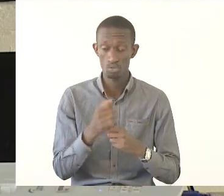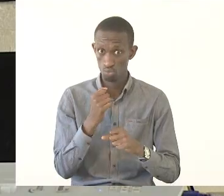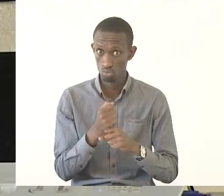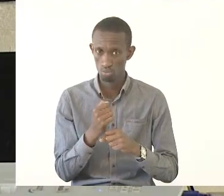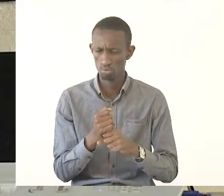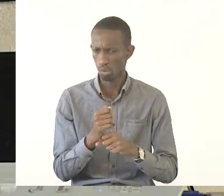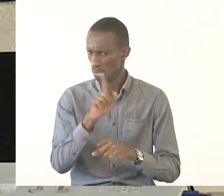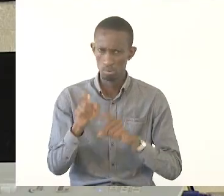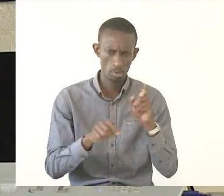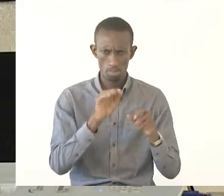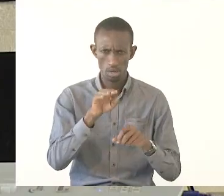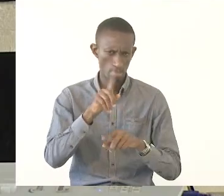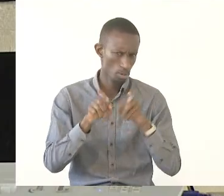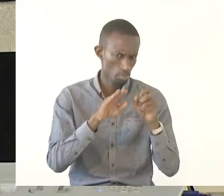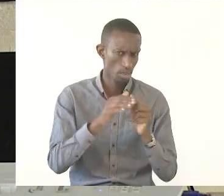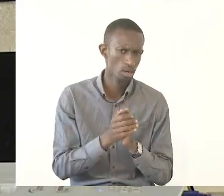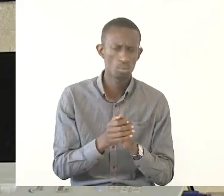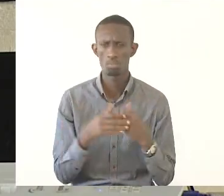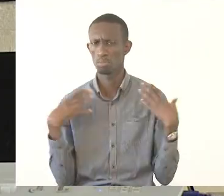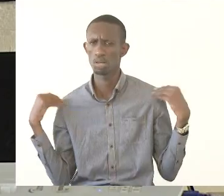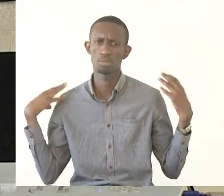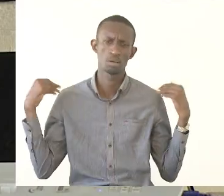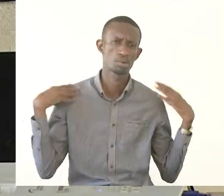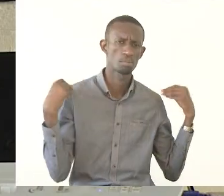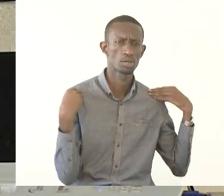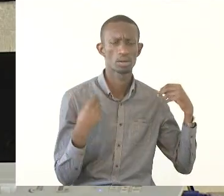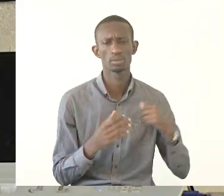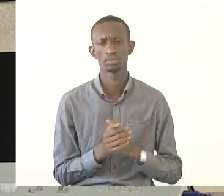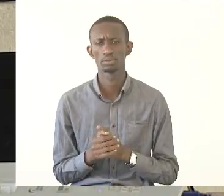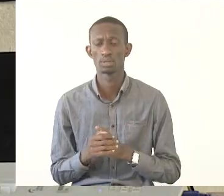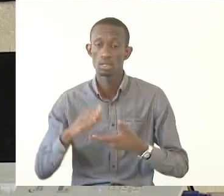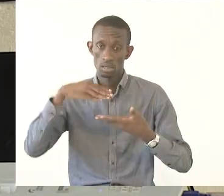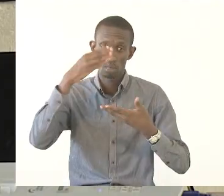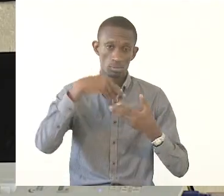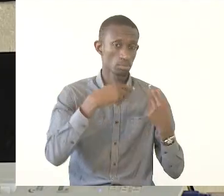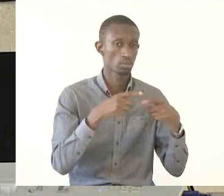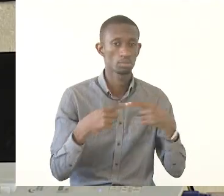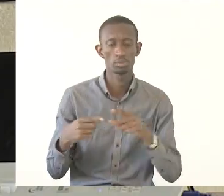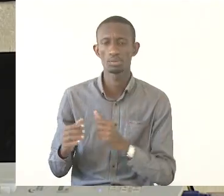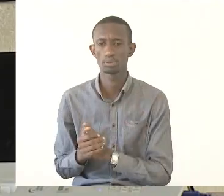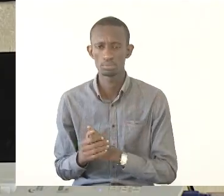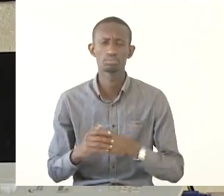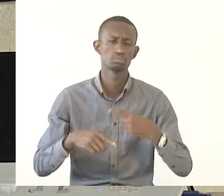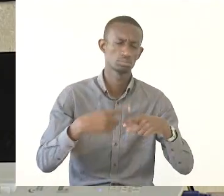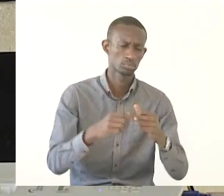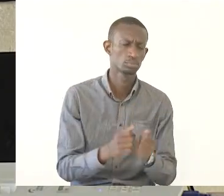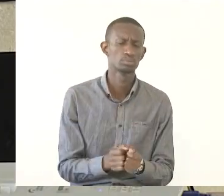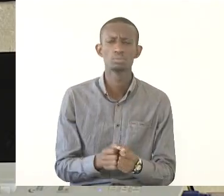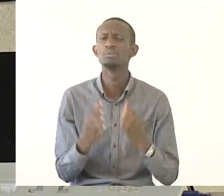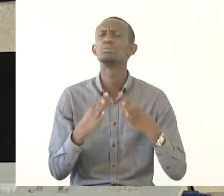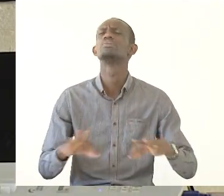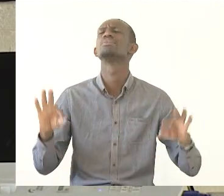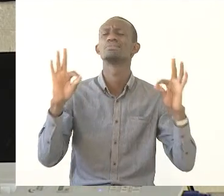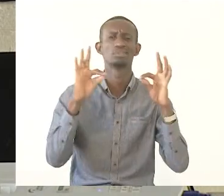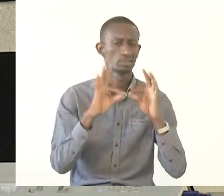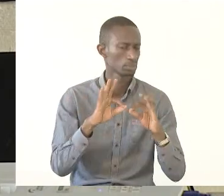assessment exercises along the lessons or along the process of learning is very much important.